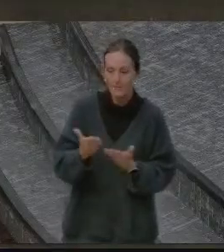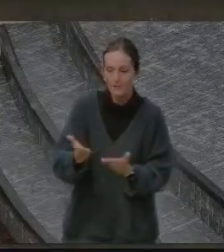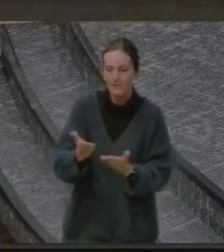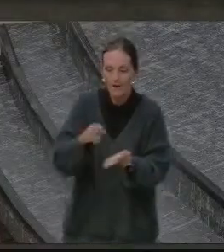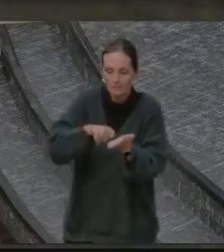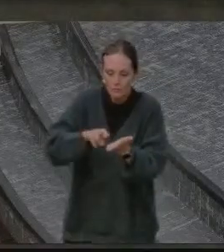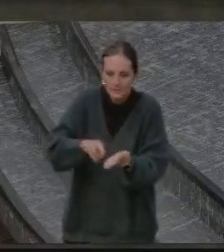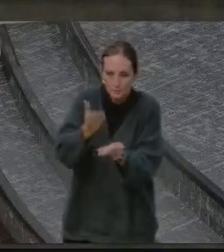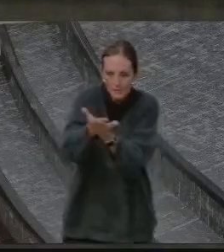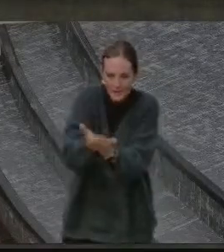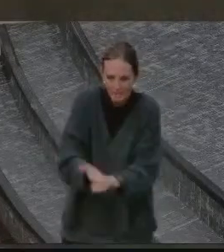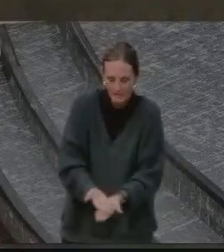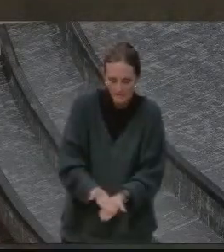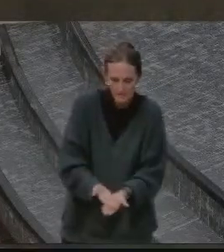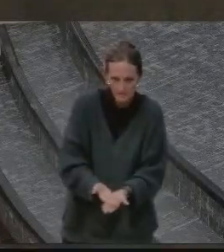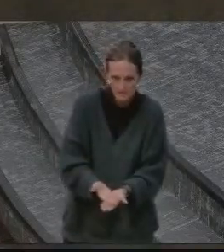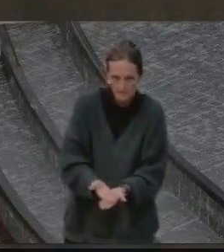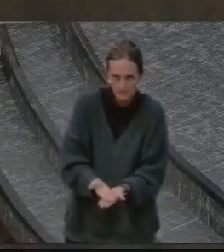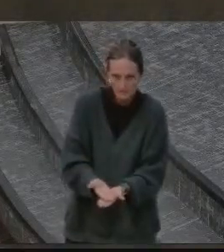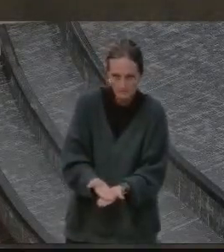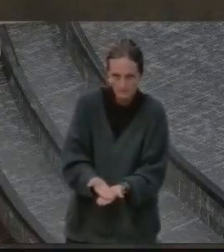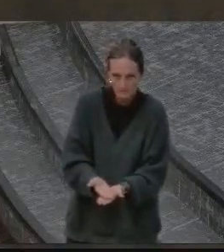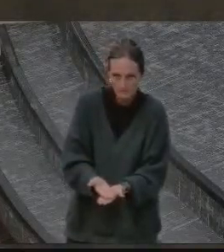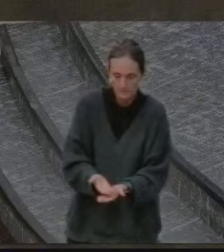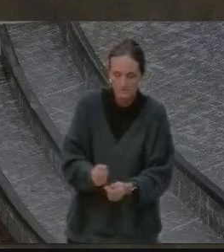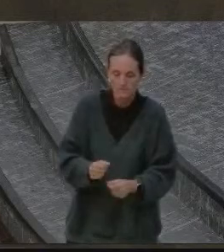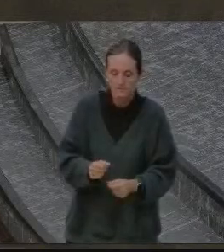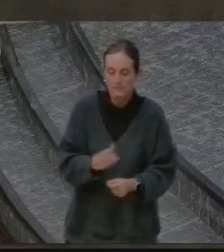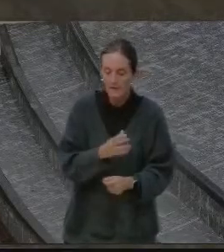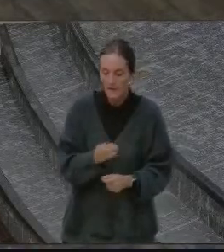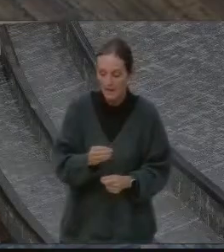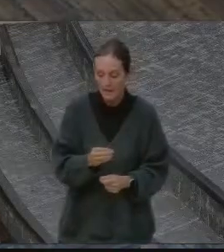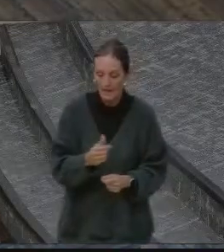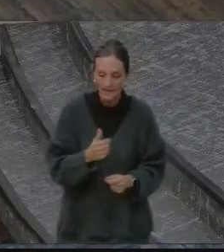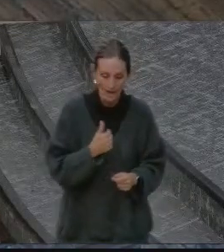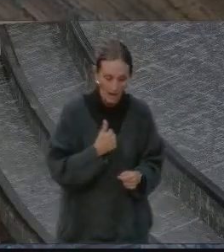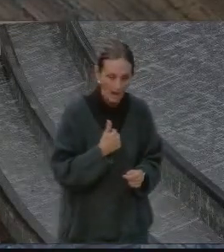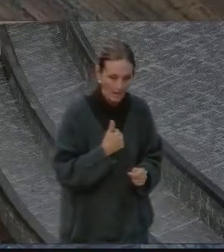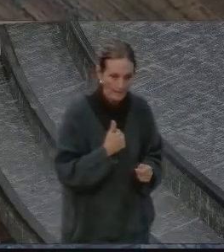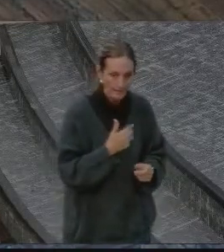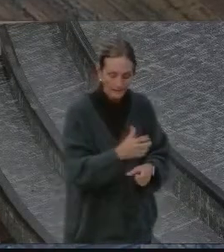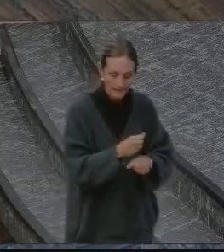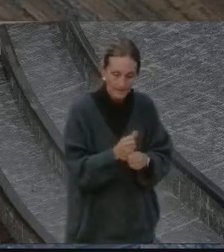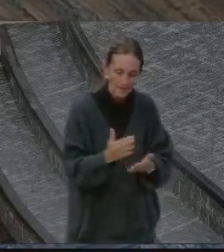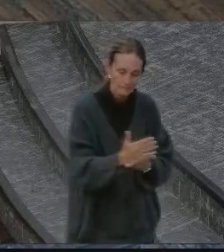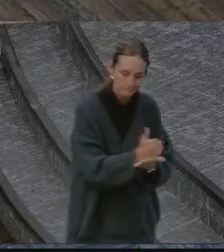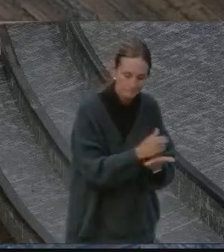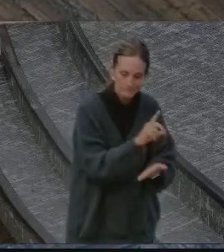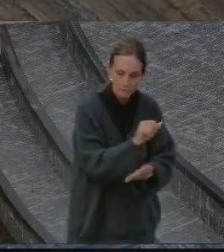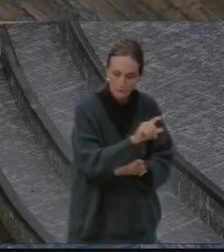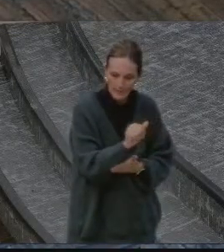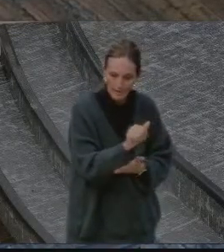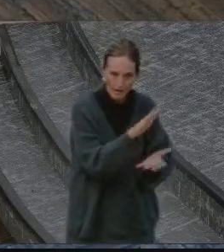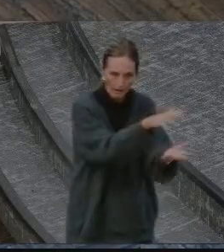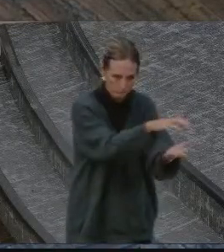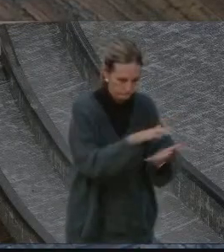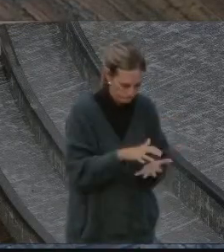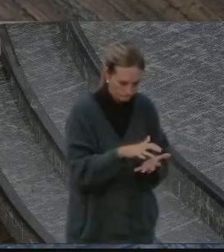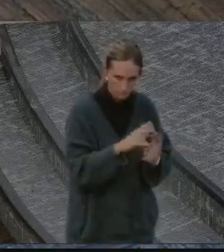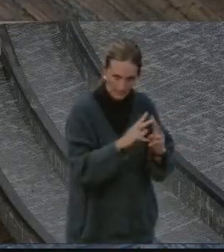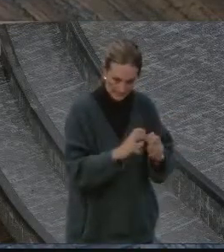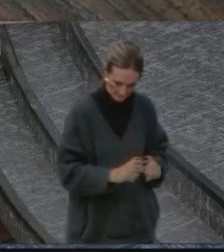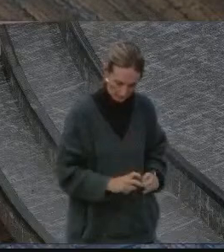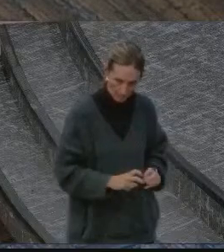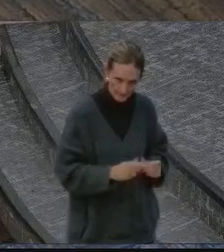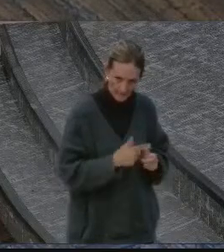with the research. It starts with being able to analyze the data and provide insights that can help to